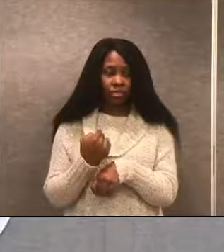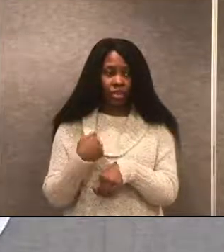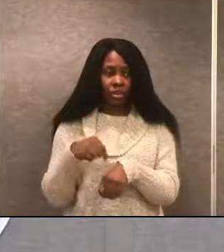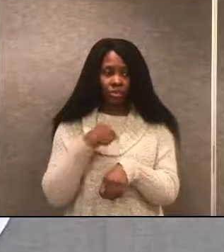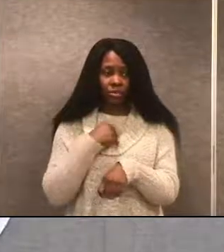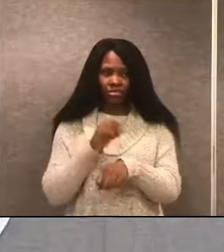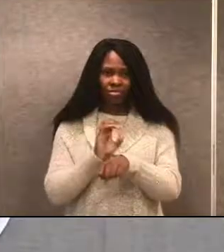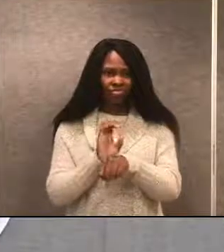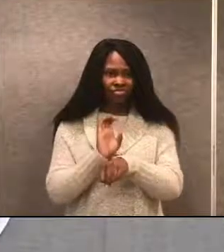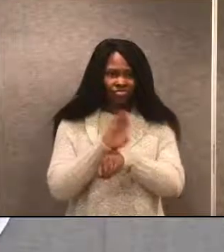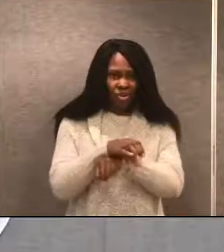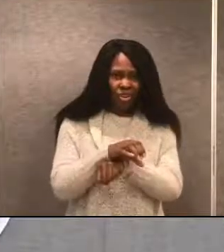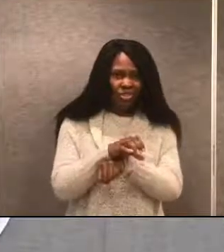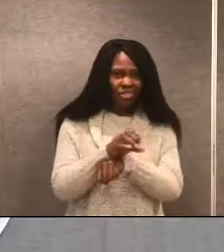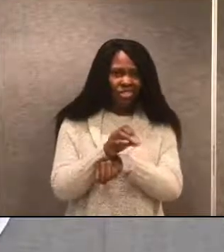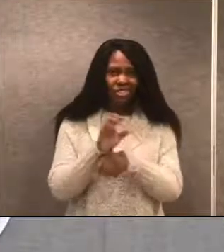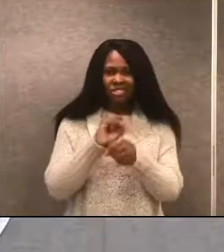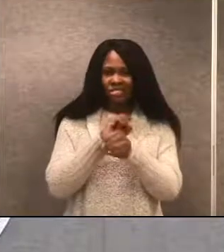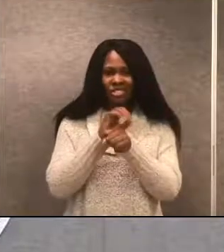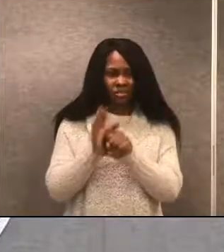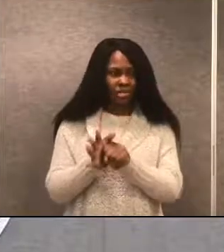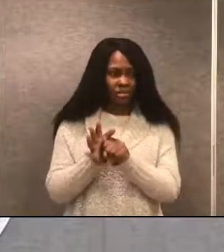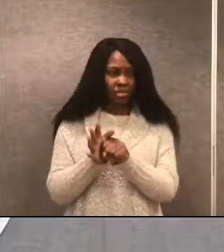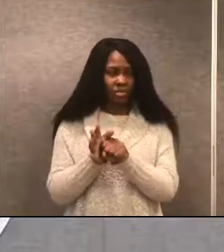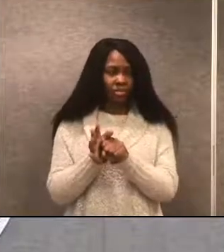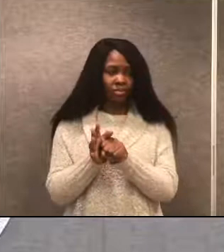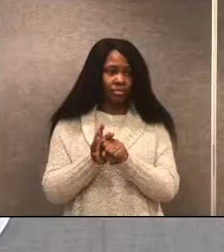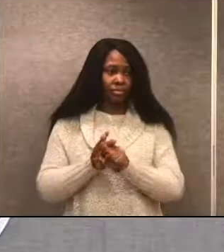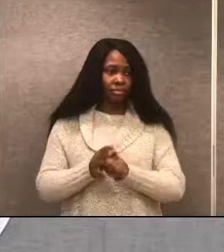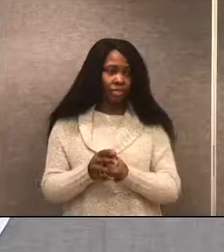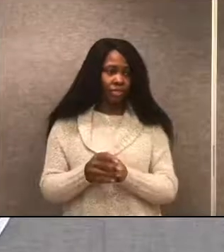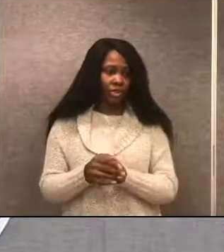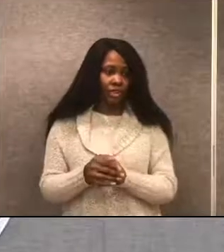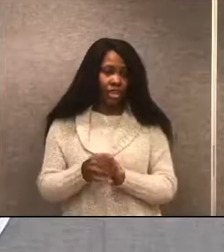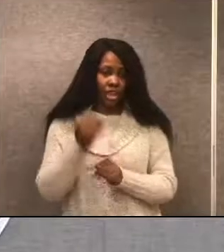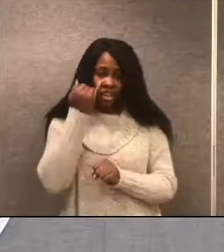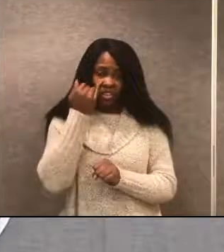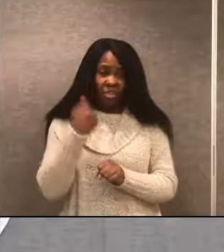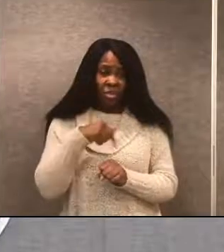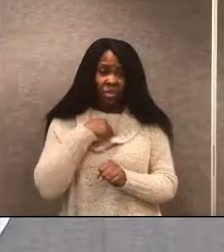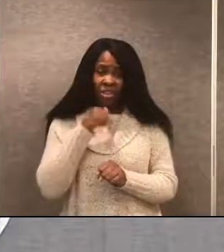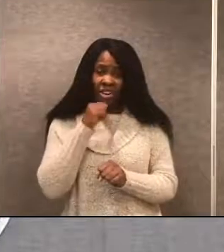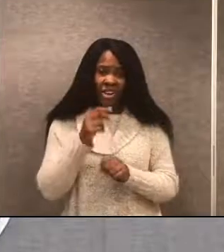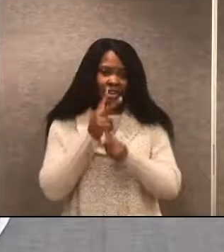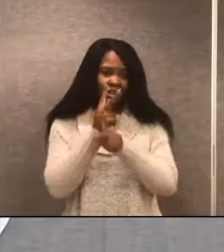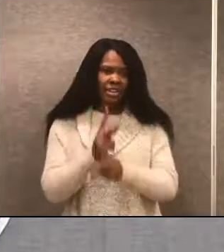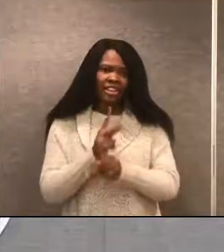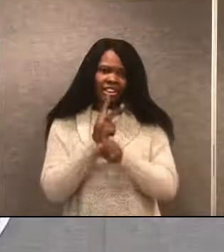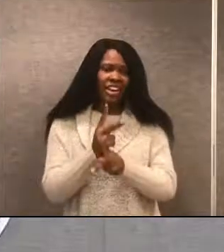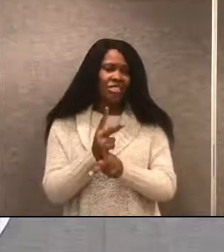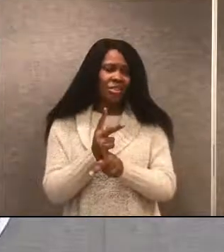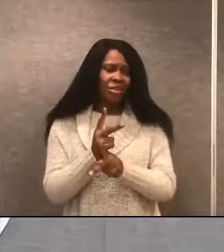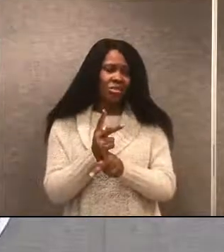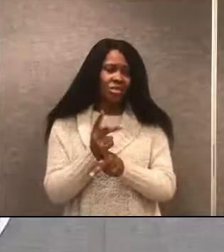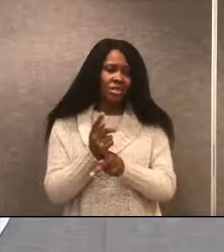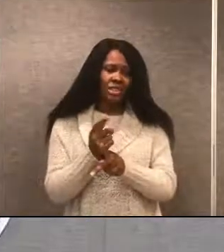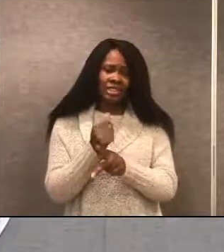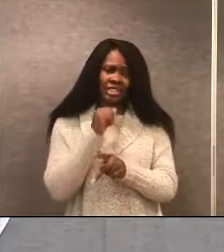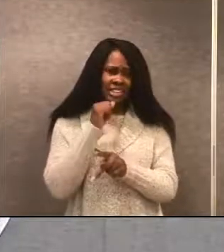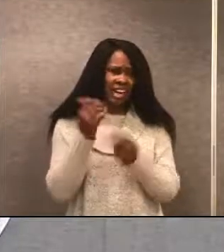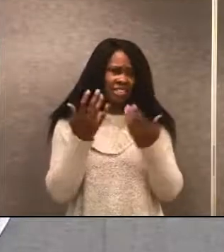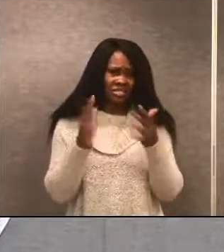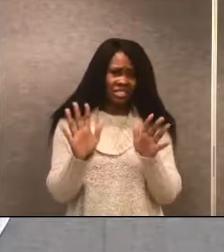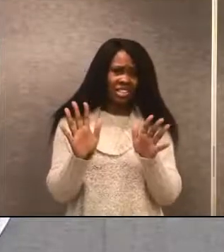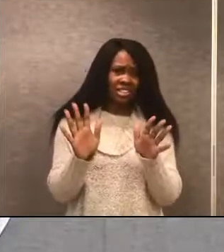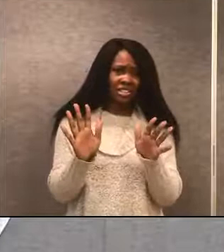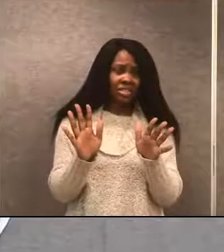this pandemic again. We're coming right back where we were if we don't be careful, right? But we have to work together, East Orange. We